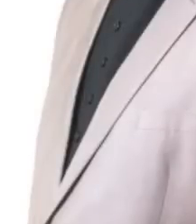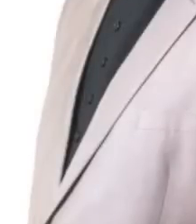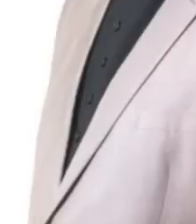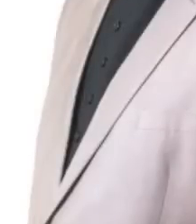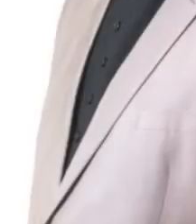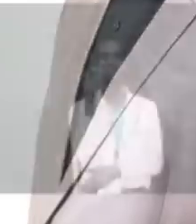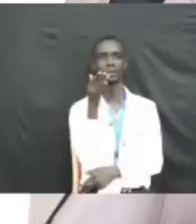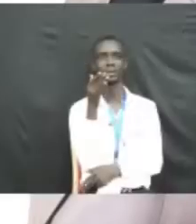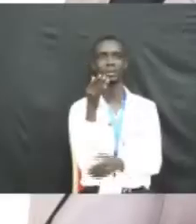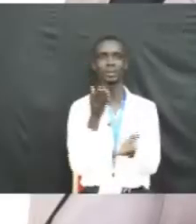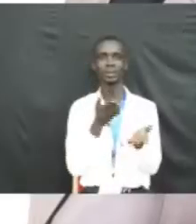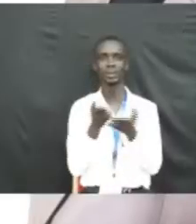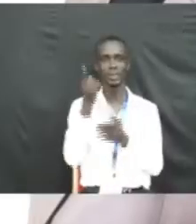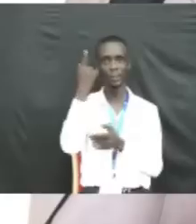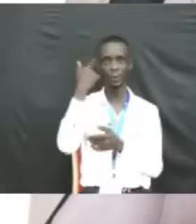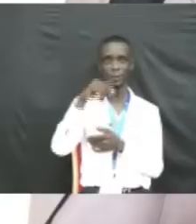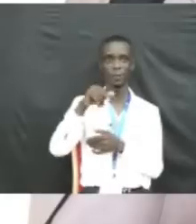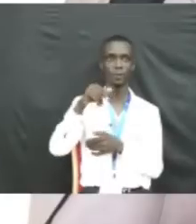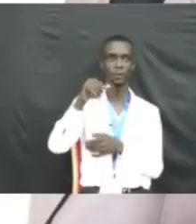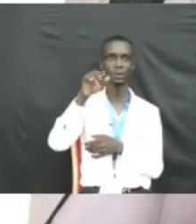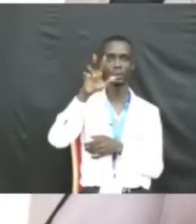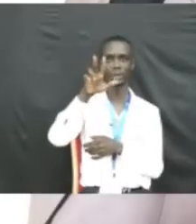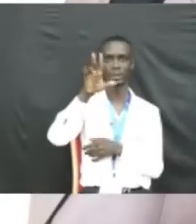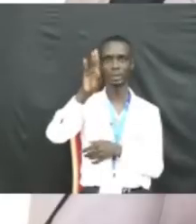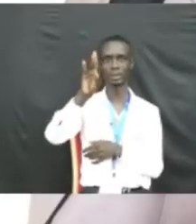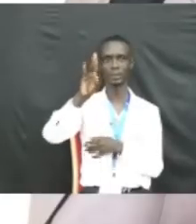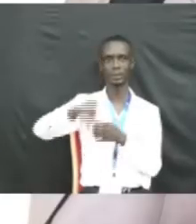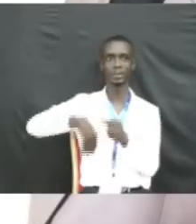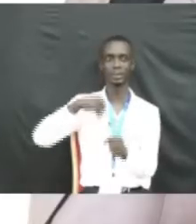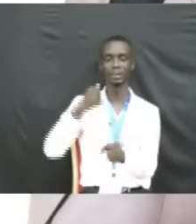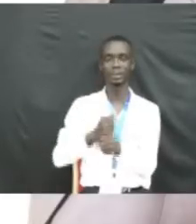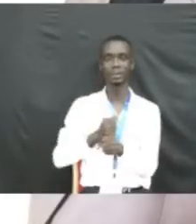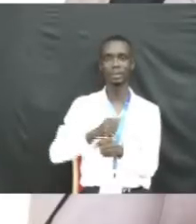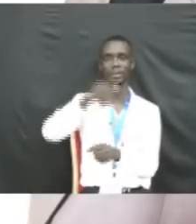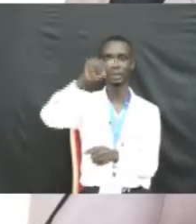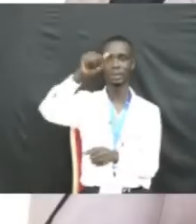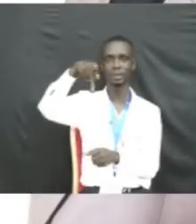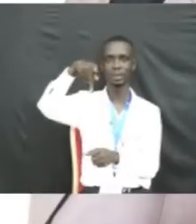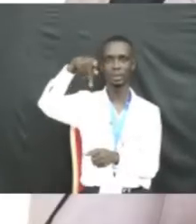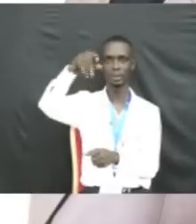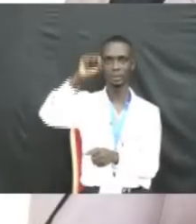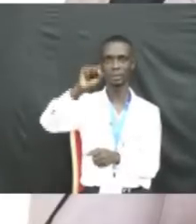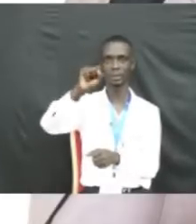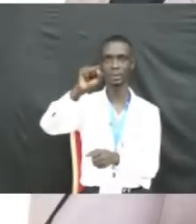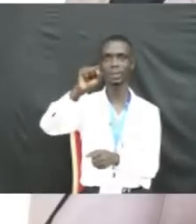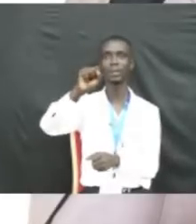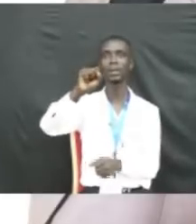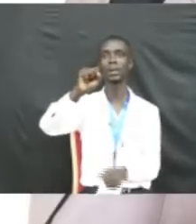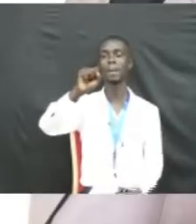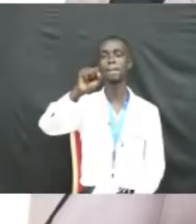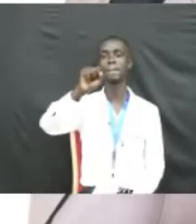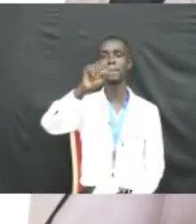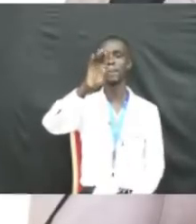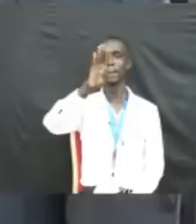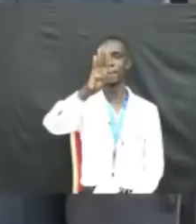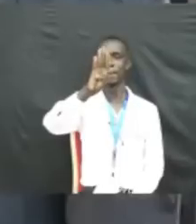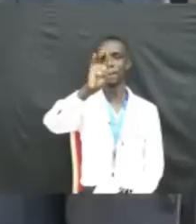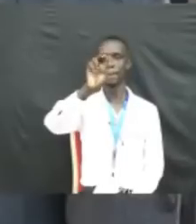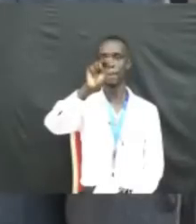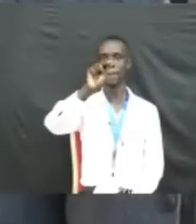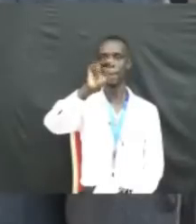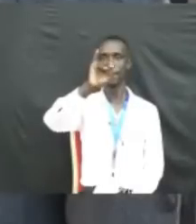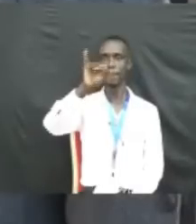stage Apostle Dr. Benjamin Ali. He served for